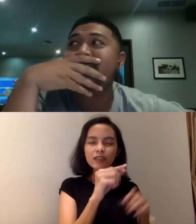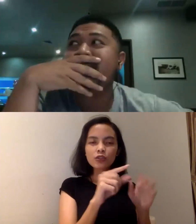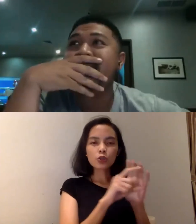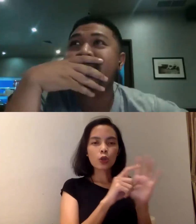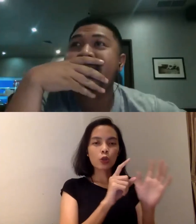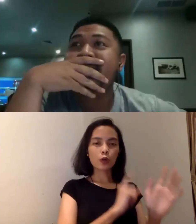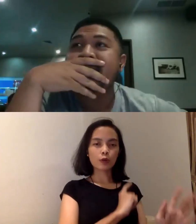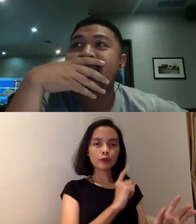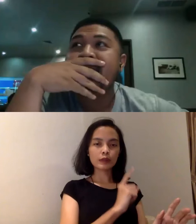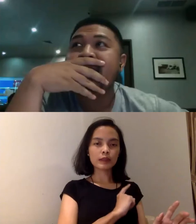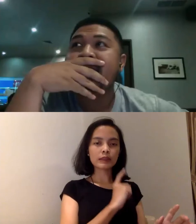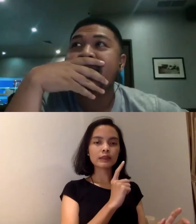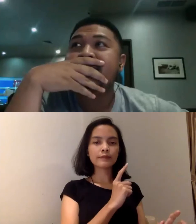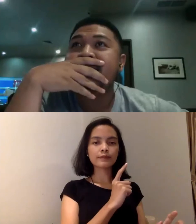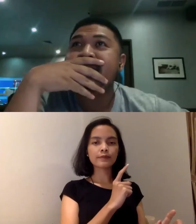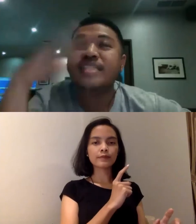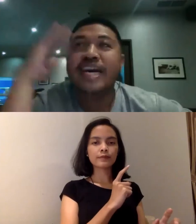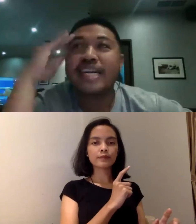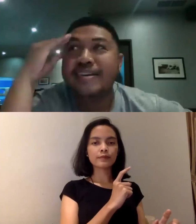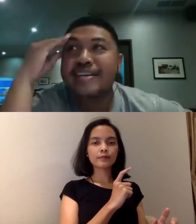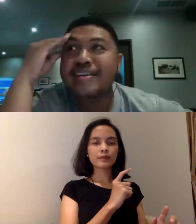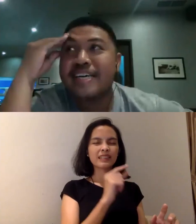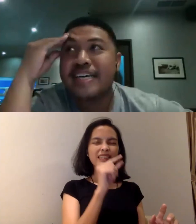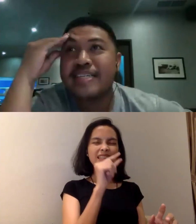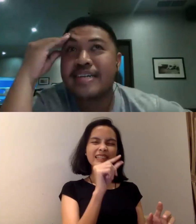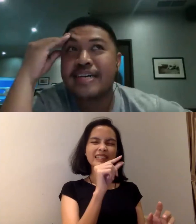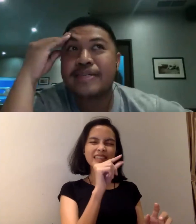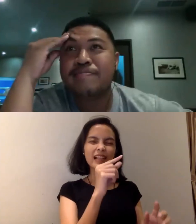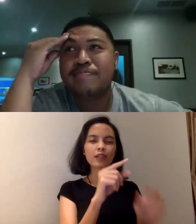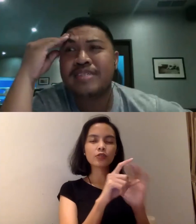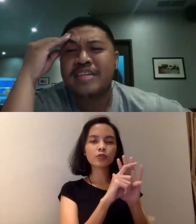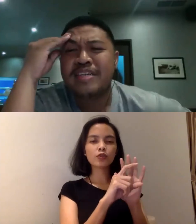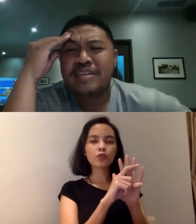example, these tiny little things like